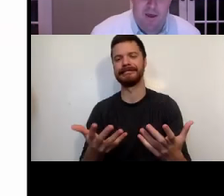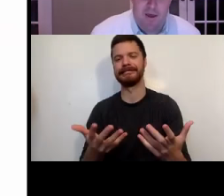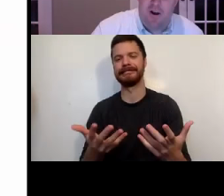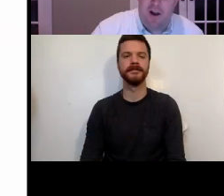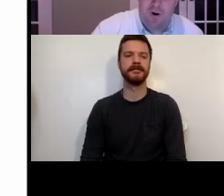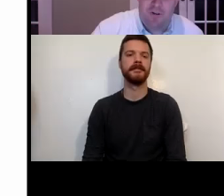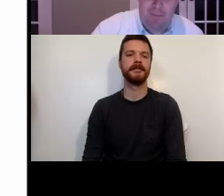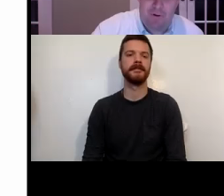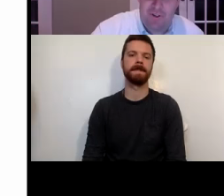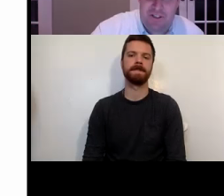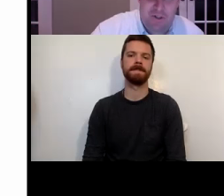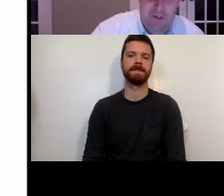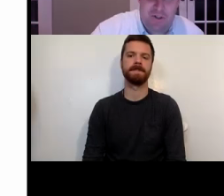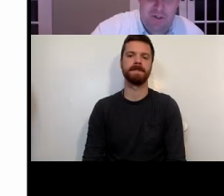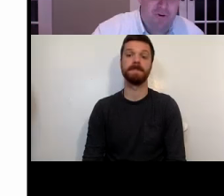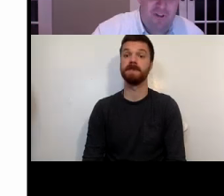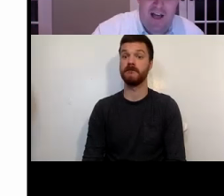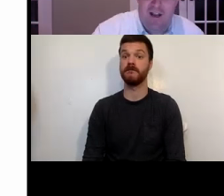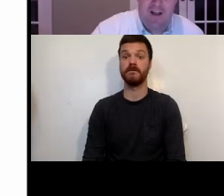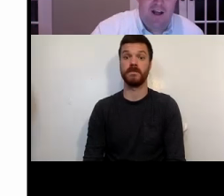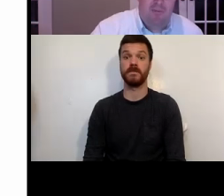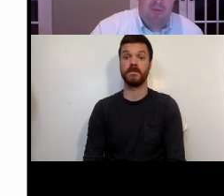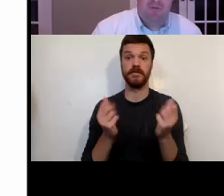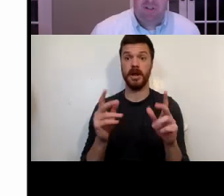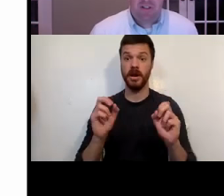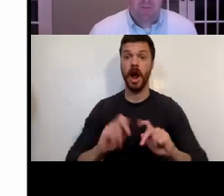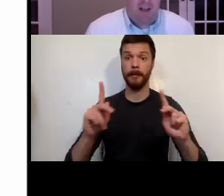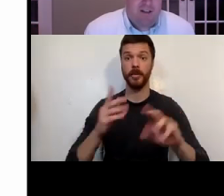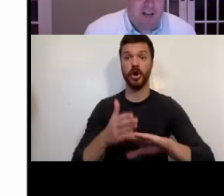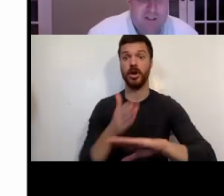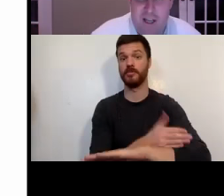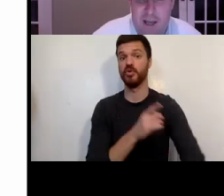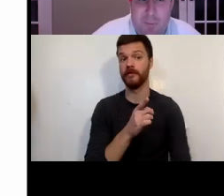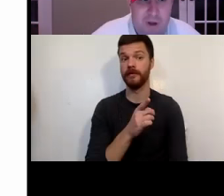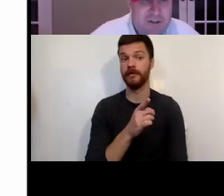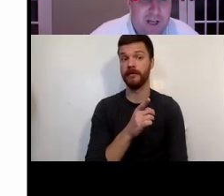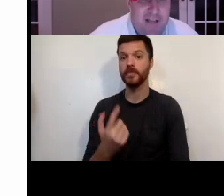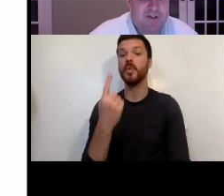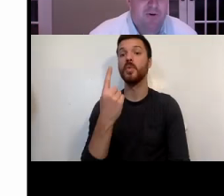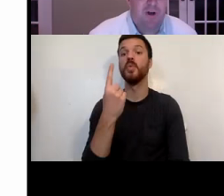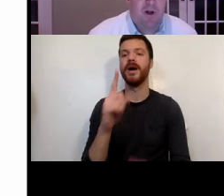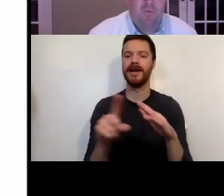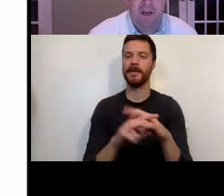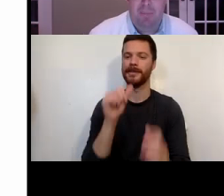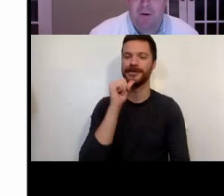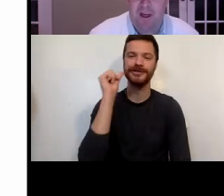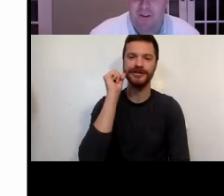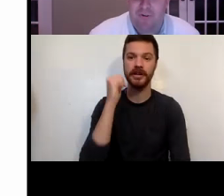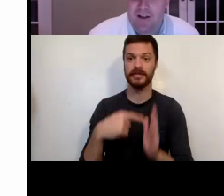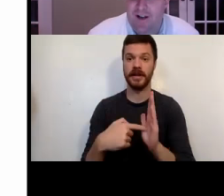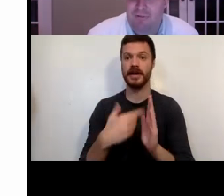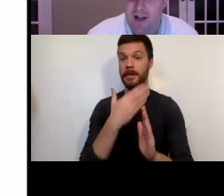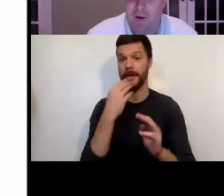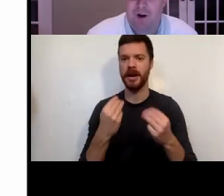And I think there are a number of opportunities to improve that. The first is something that actually came up yesterday. So we need better methods